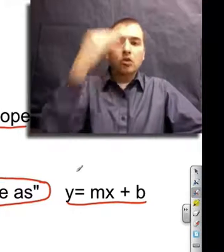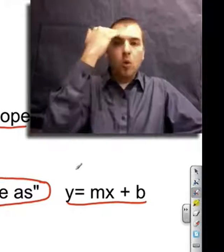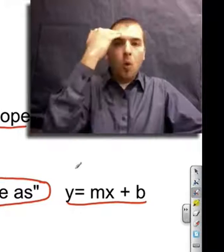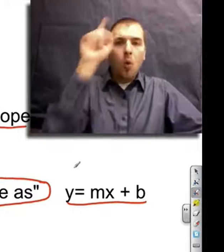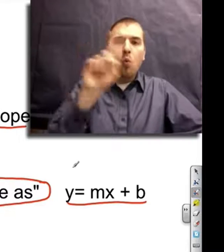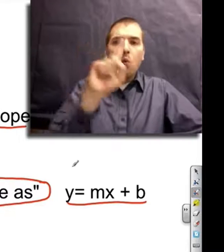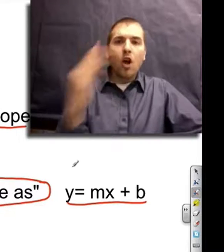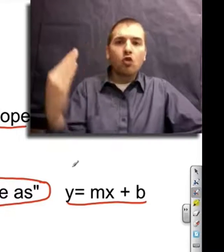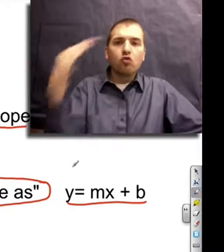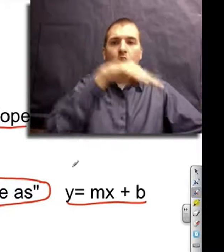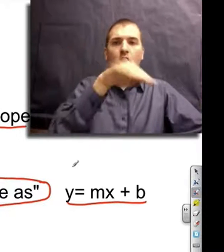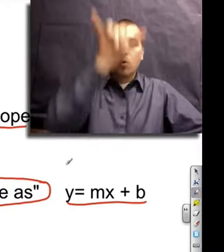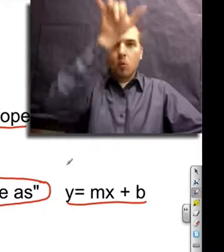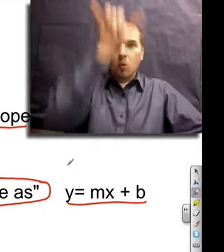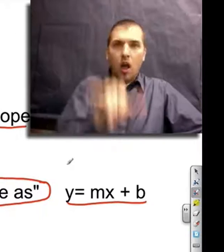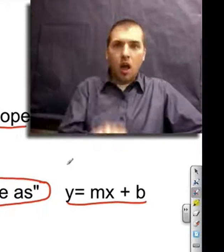You'll use the other one